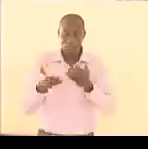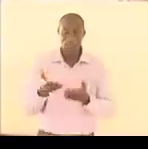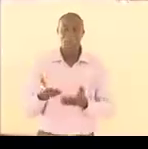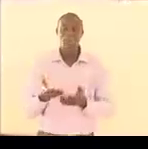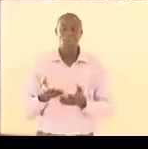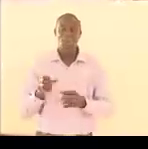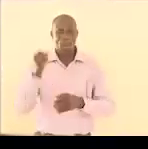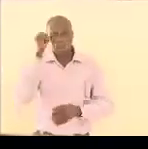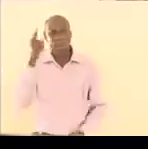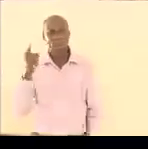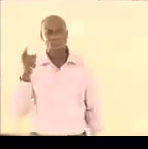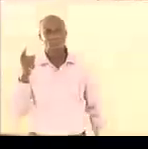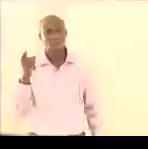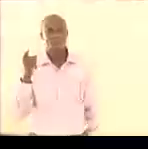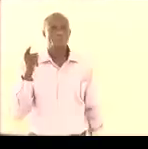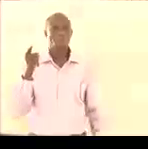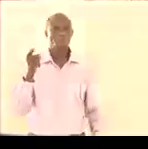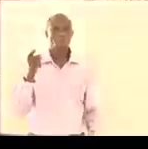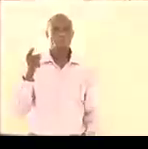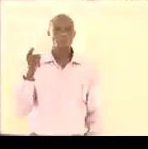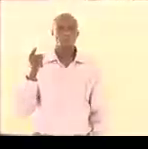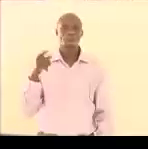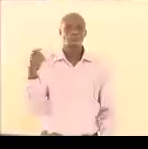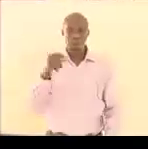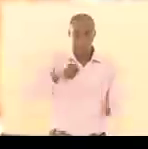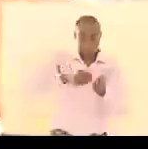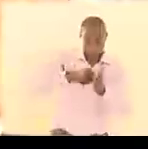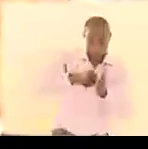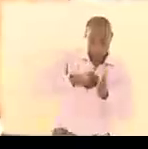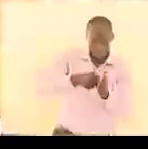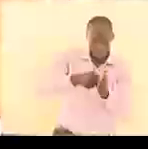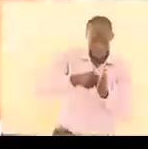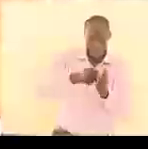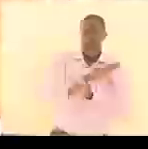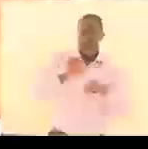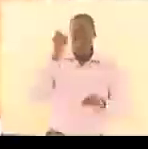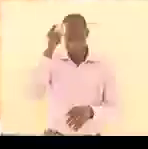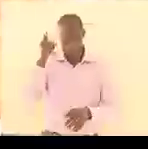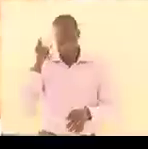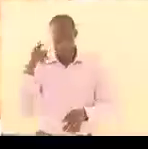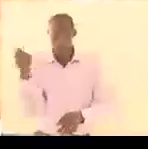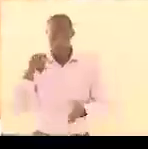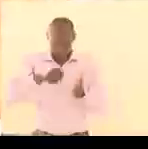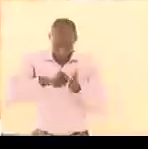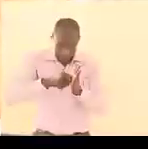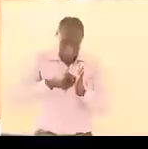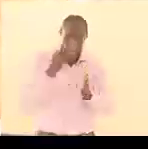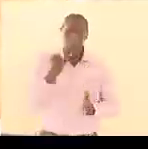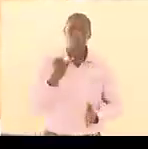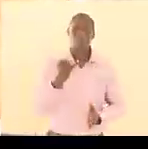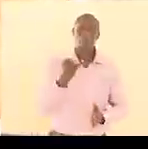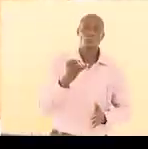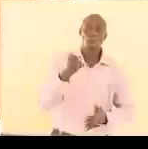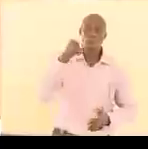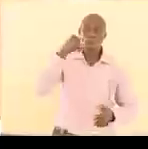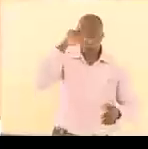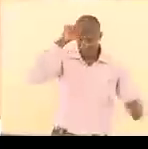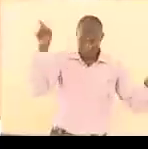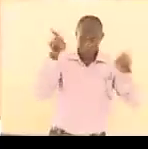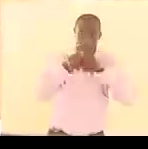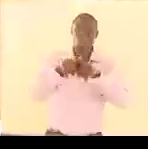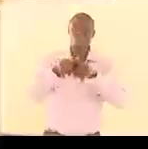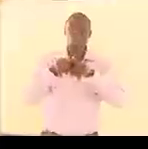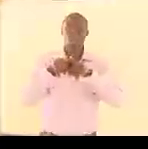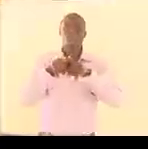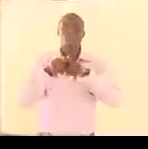very existence. Do you understand? The key, if you don't understand, the key is